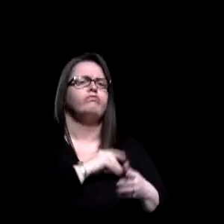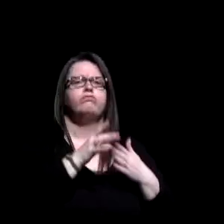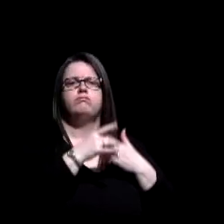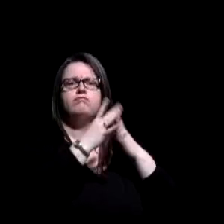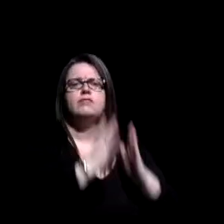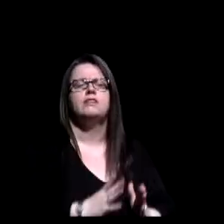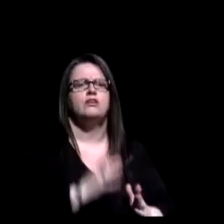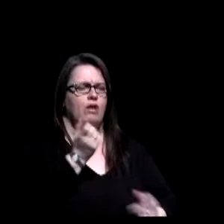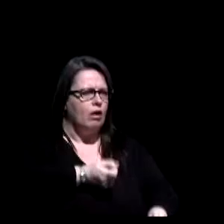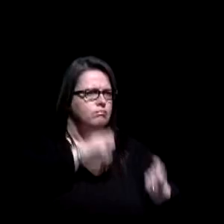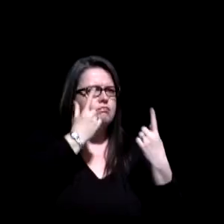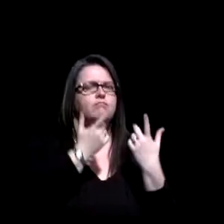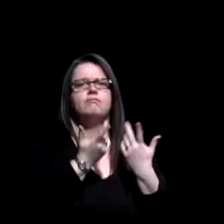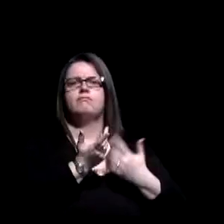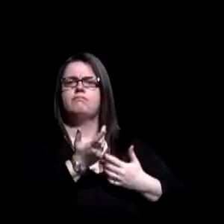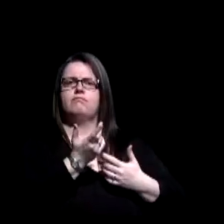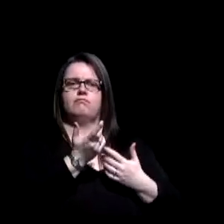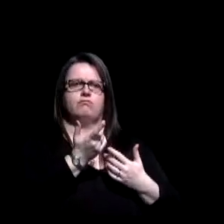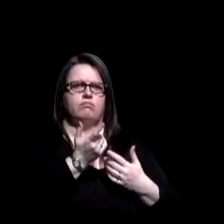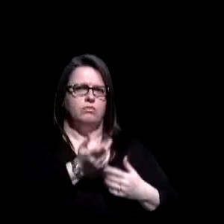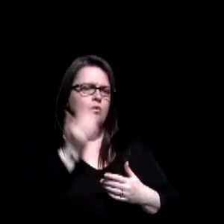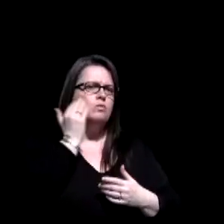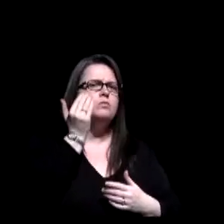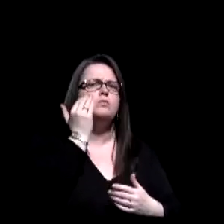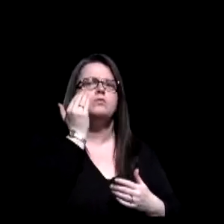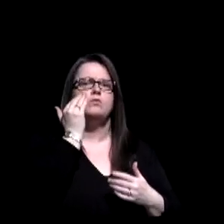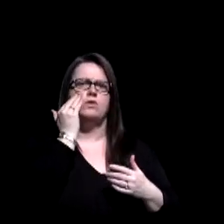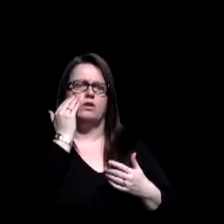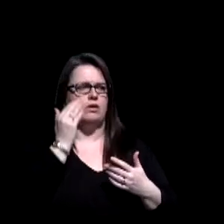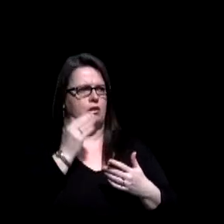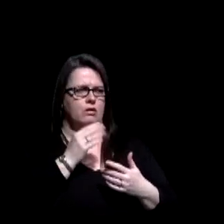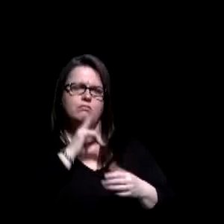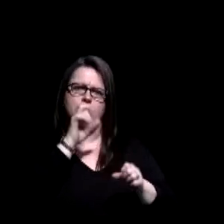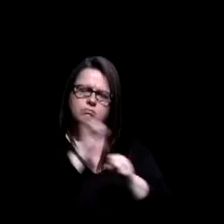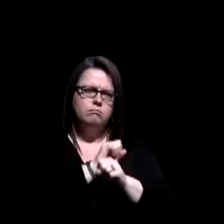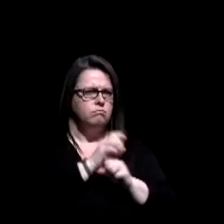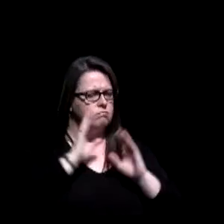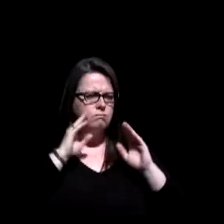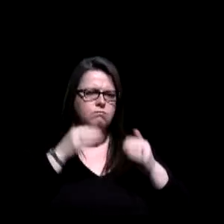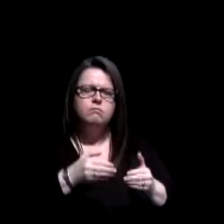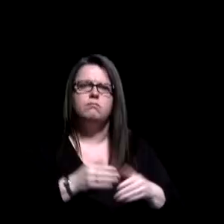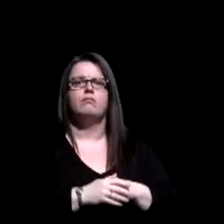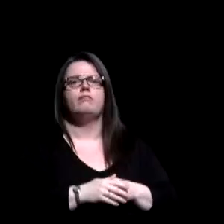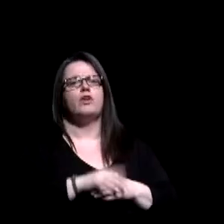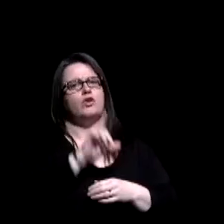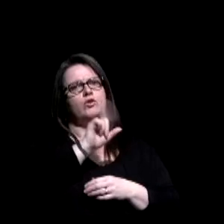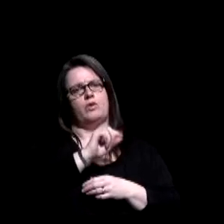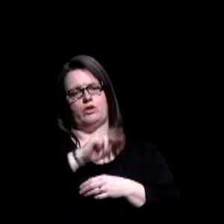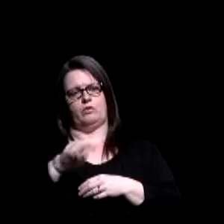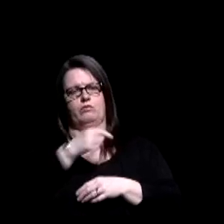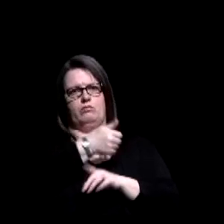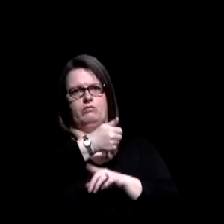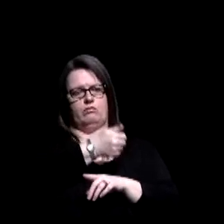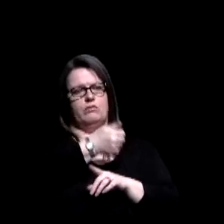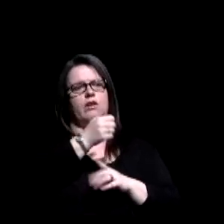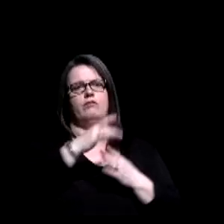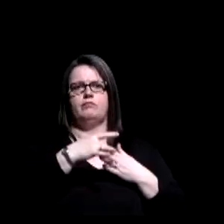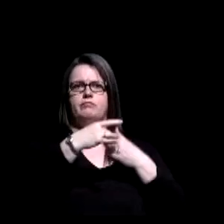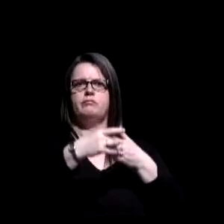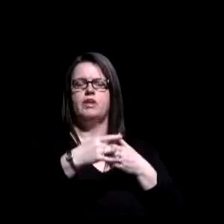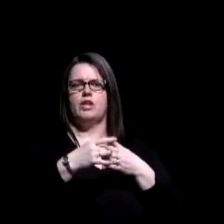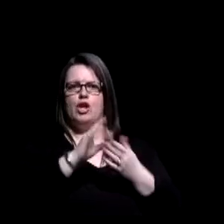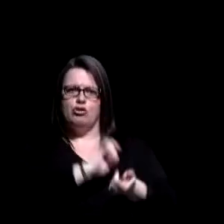compassionate, conscientious, and dedicated. In 2022, Ms. Garland chaired the Transforming the